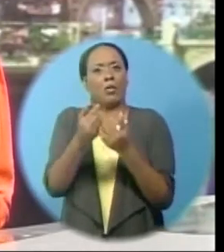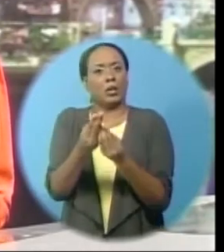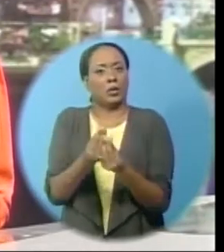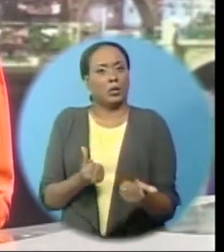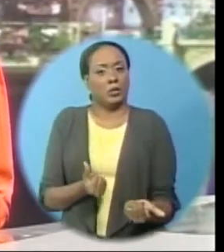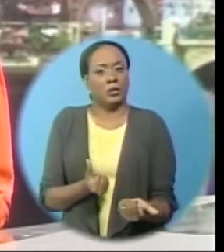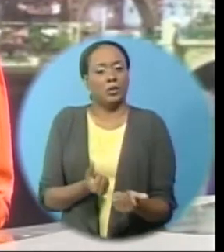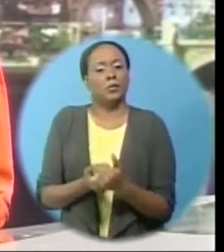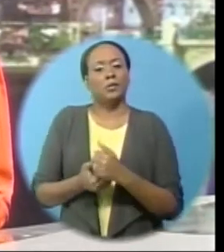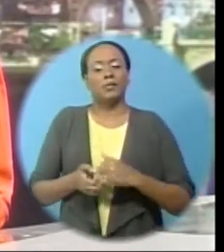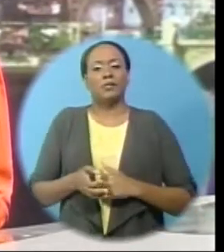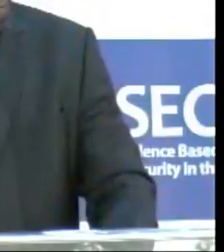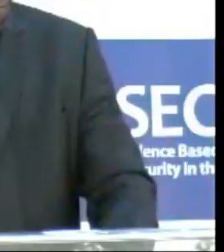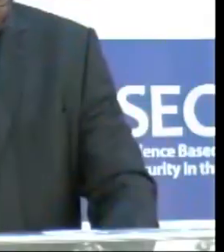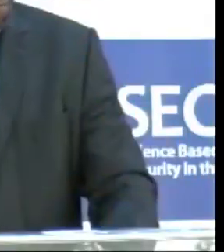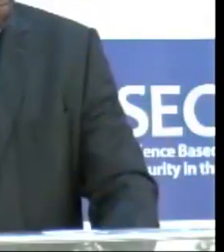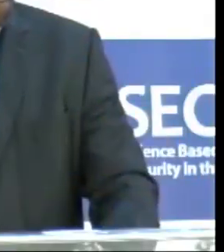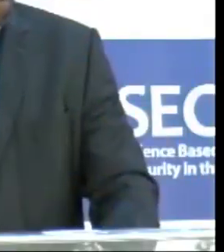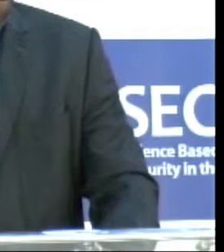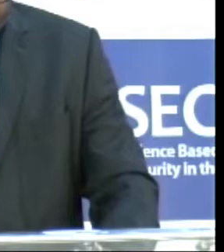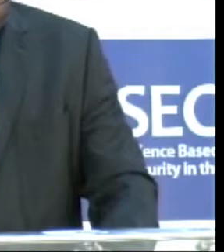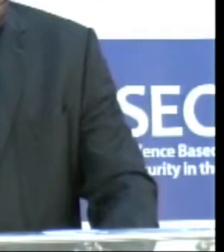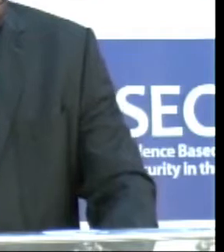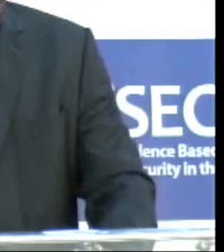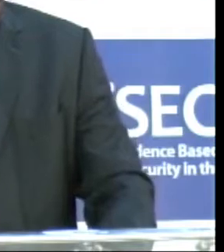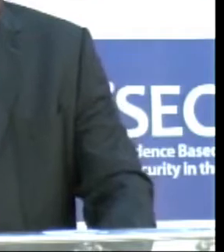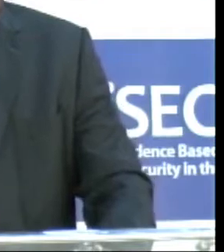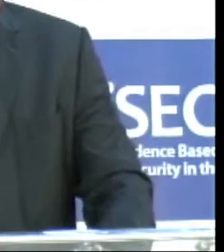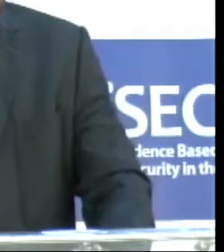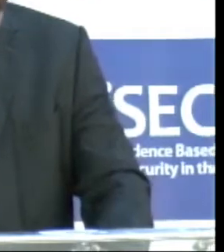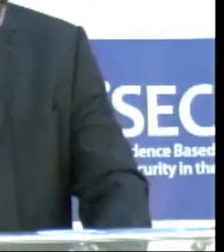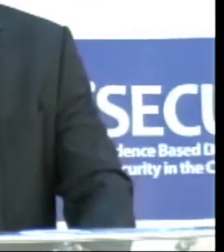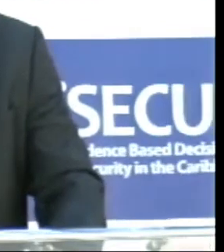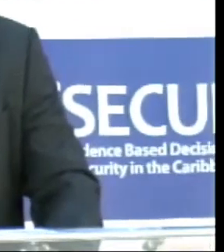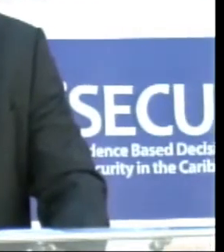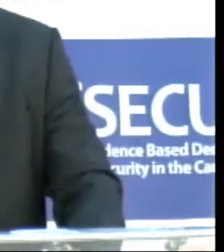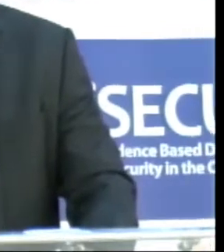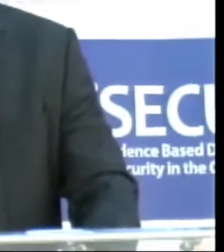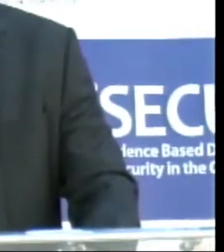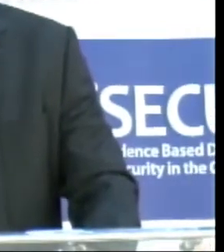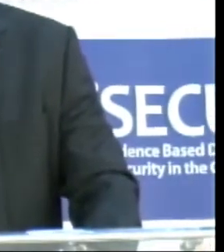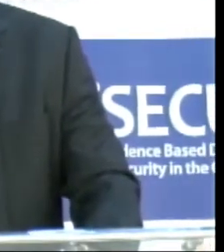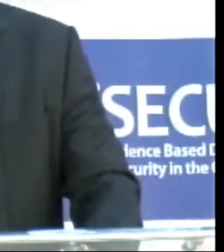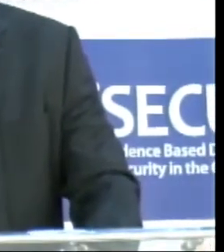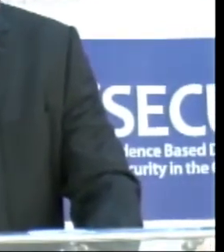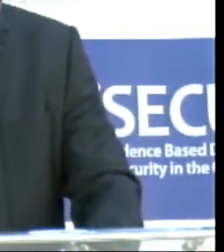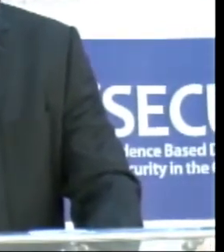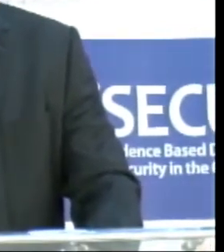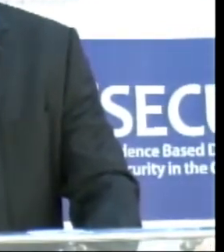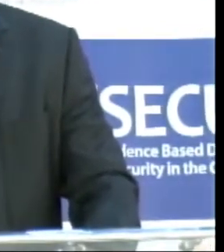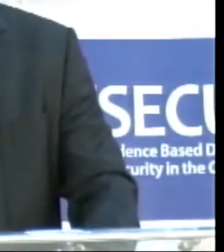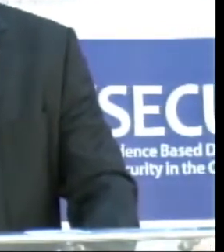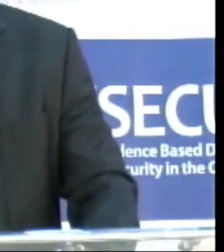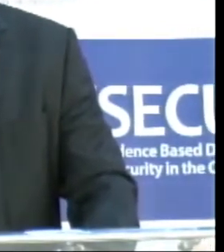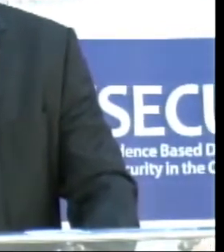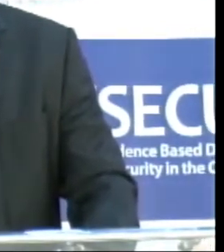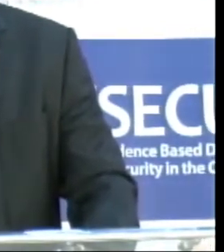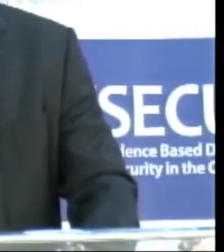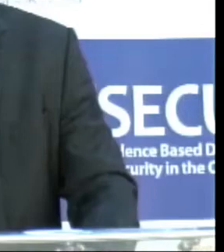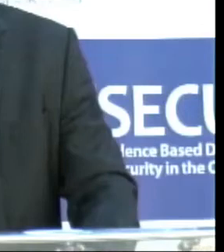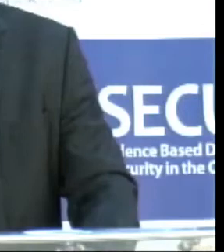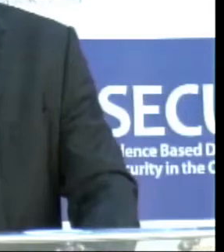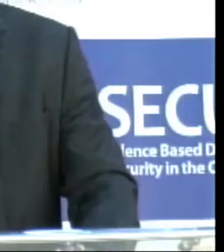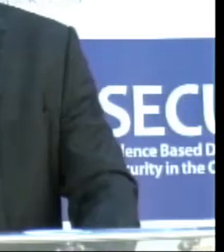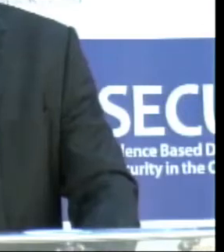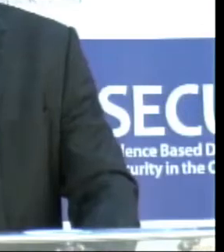making. Reliable data provides an invaluable resource for development and implementation of evidence-based policies and